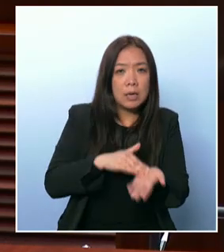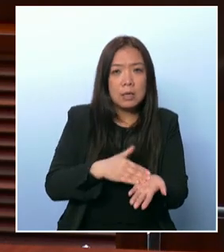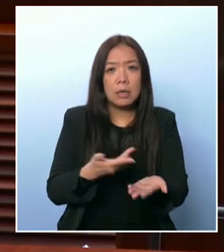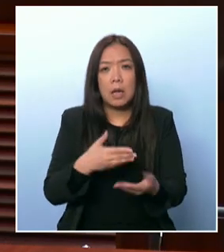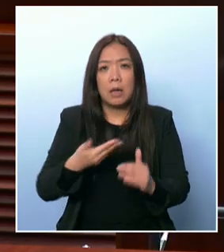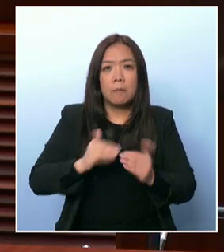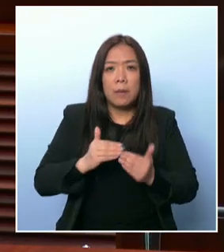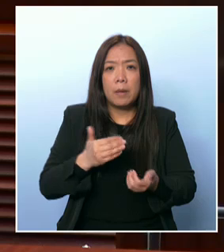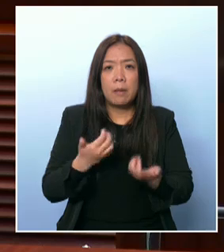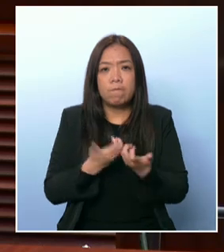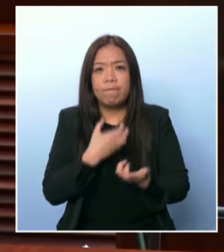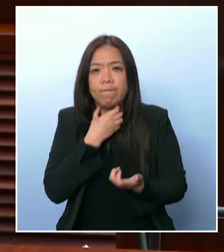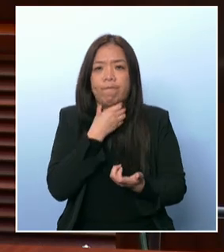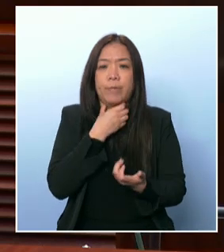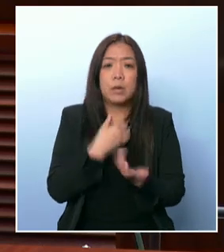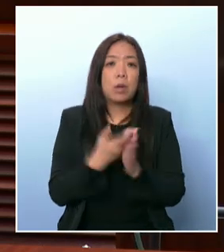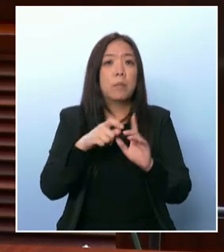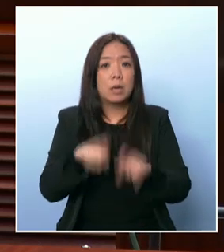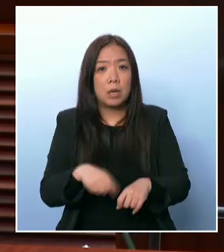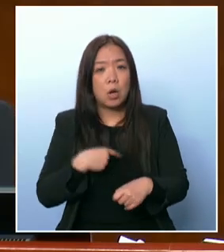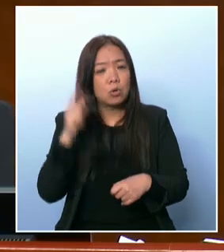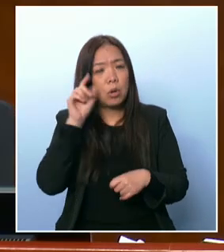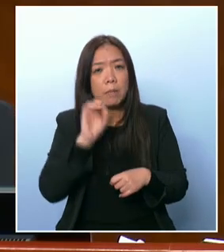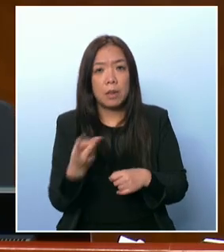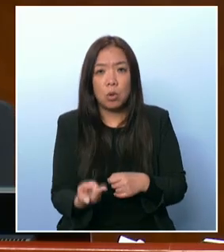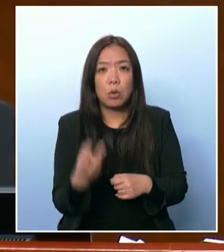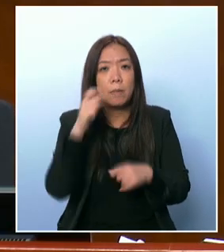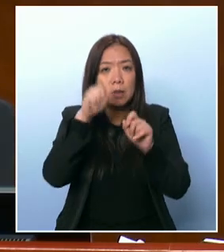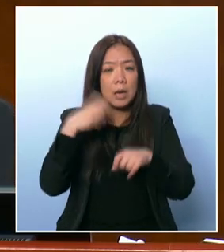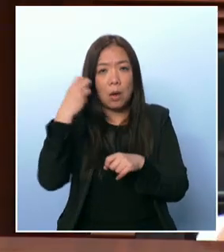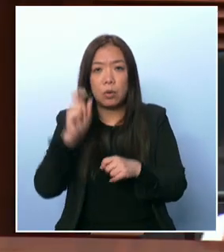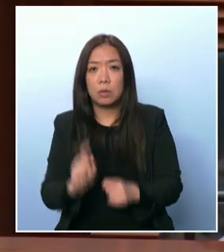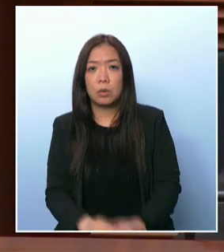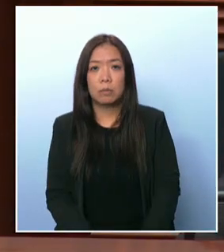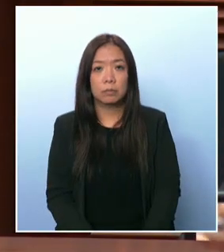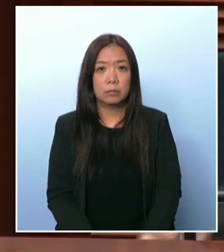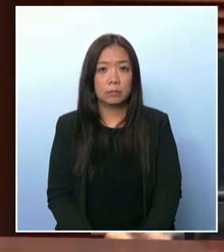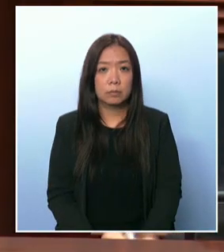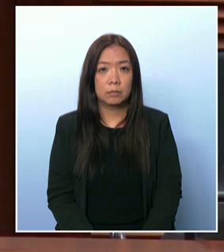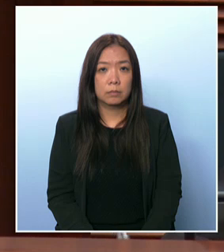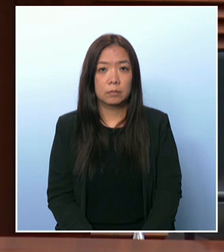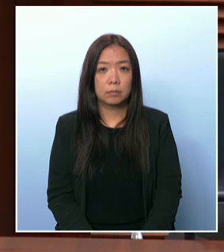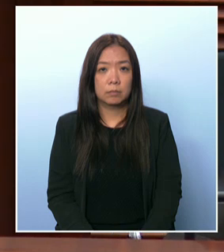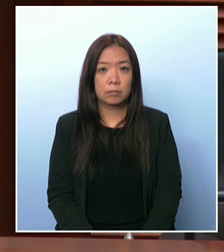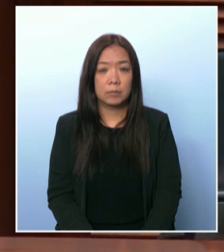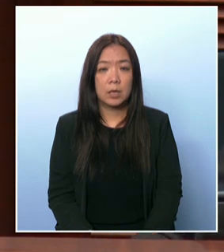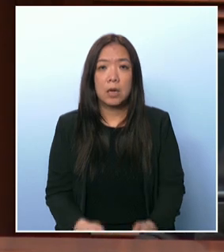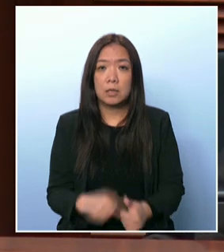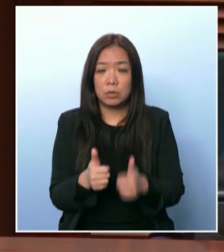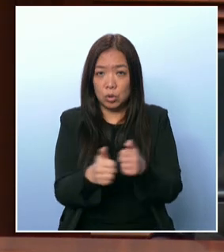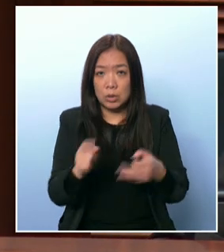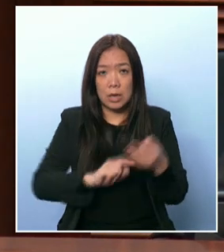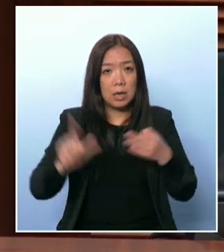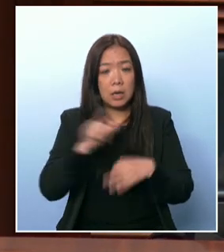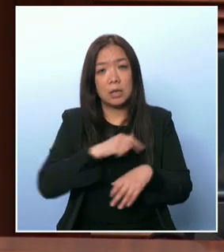sometimes it is very difficult to get a quoted disc from the 18 Chinese medicine clinics come training and research centers. So what will you do